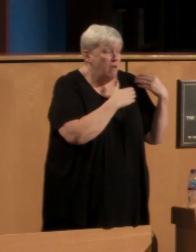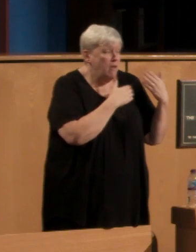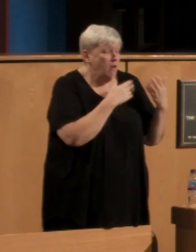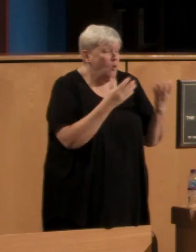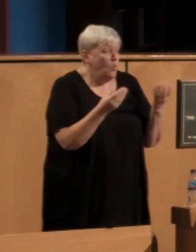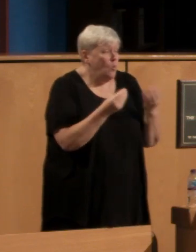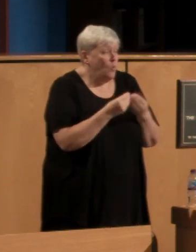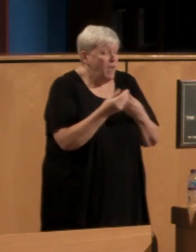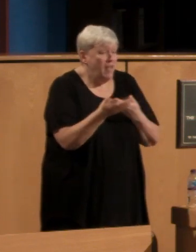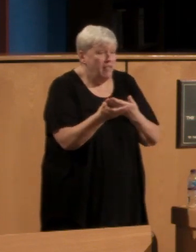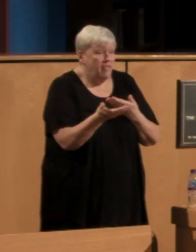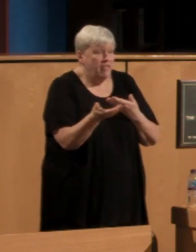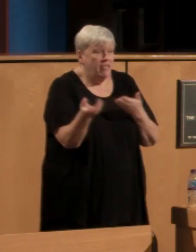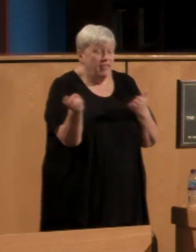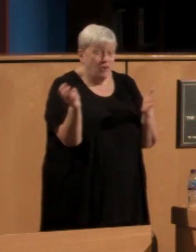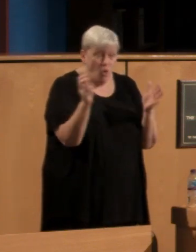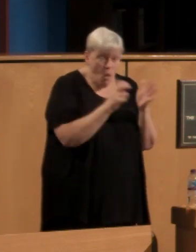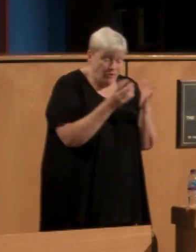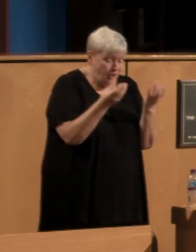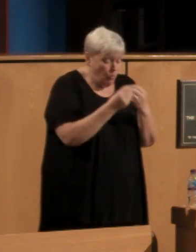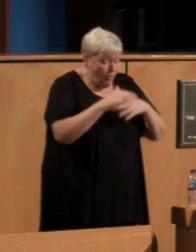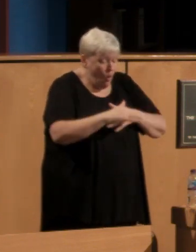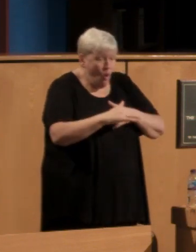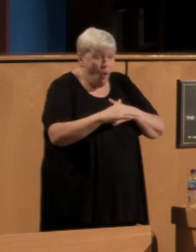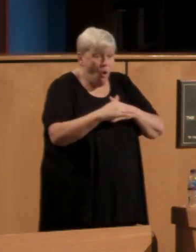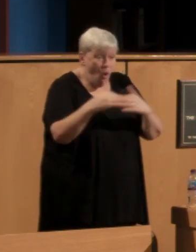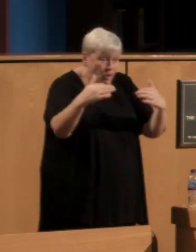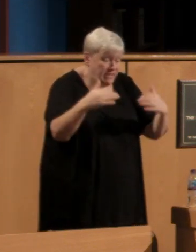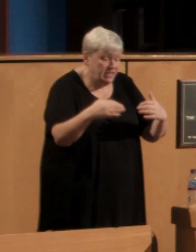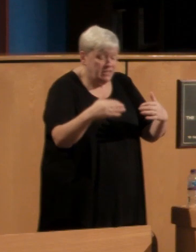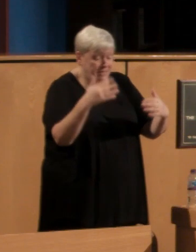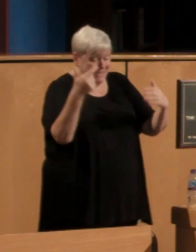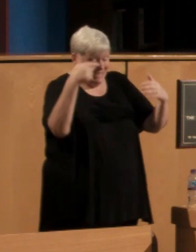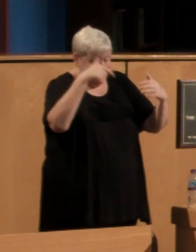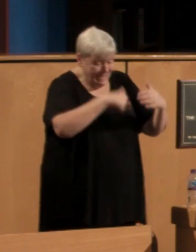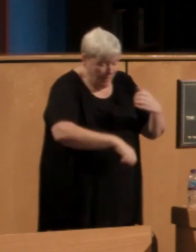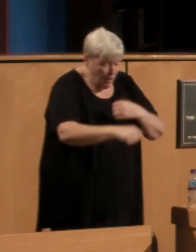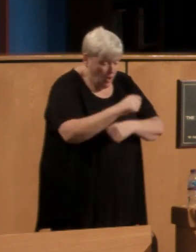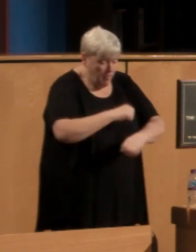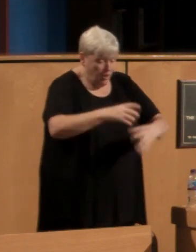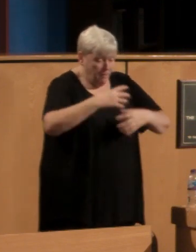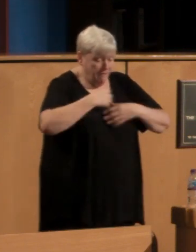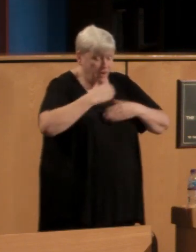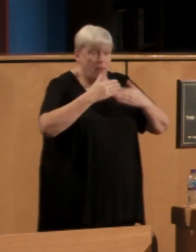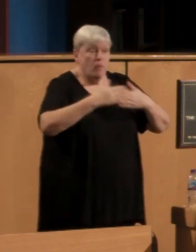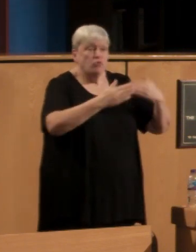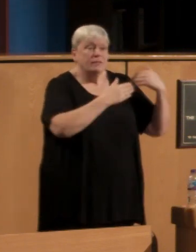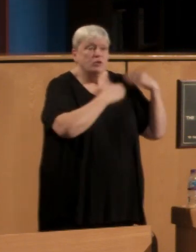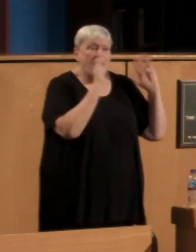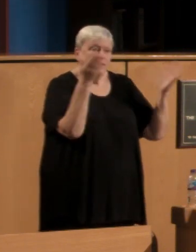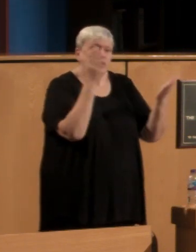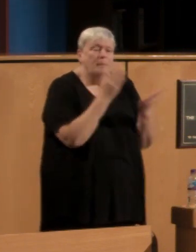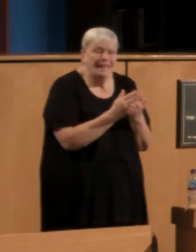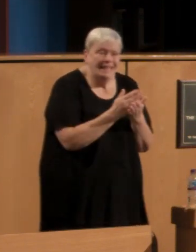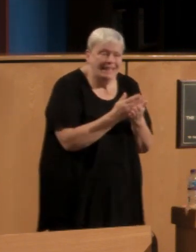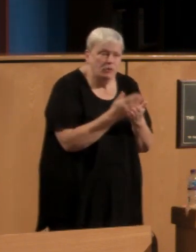the contract that you make with your audience, to say, the deeper you take your audience into fear, the more responsible you need to be in